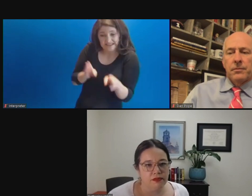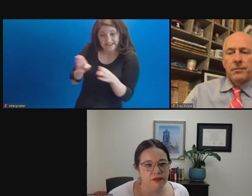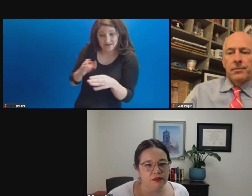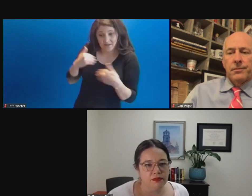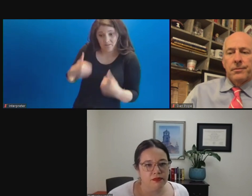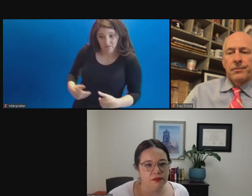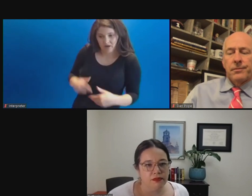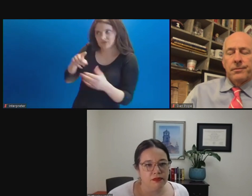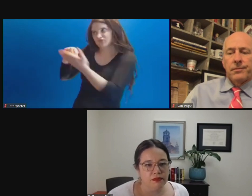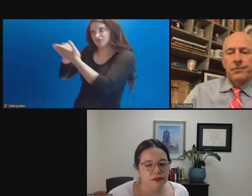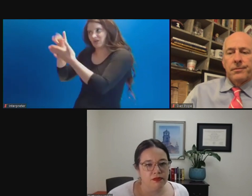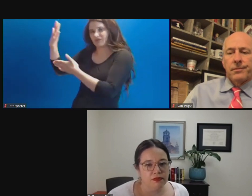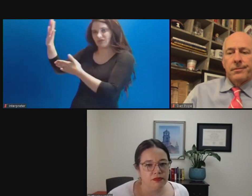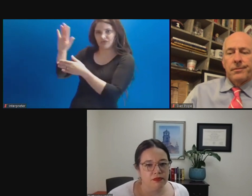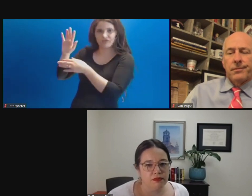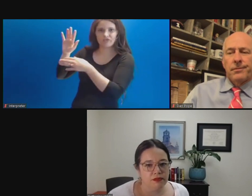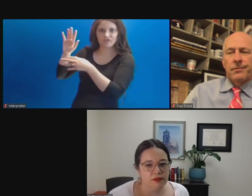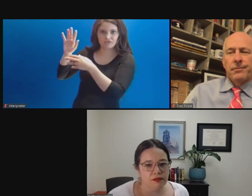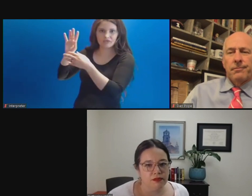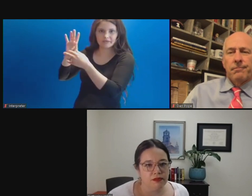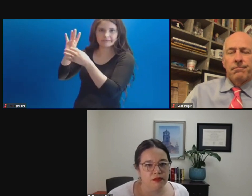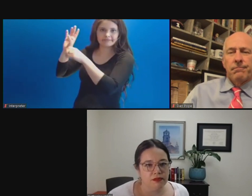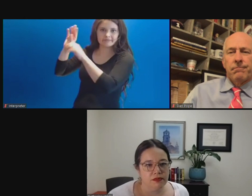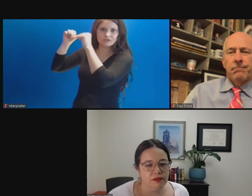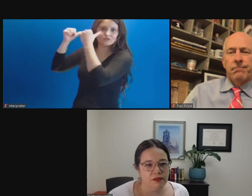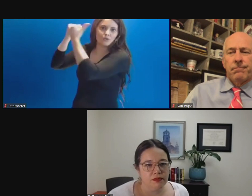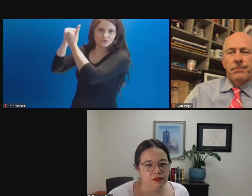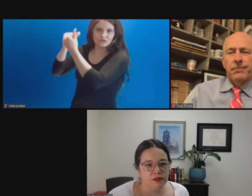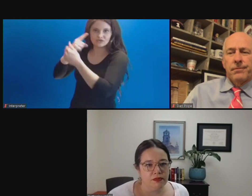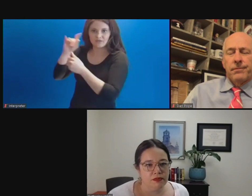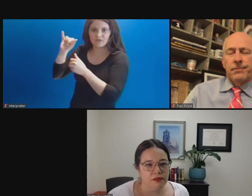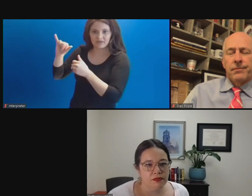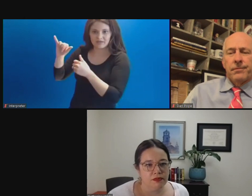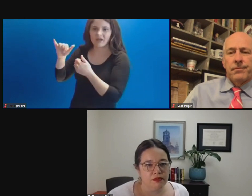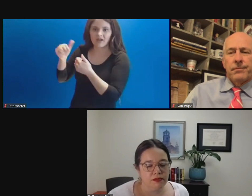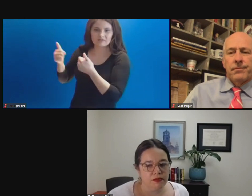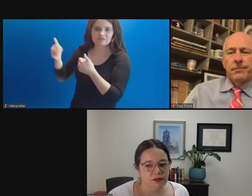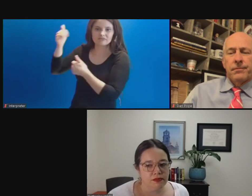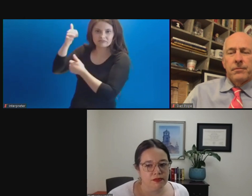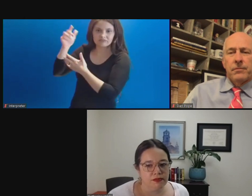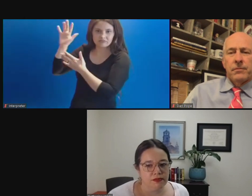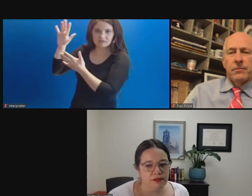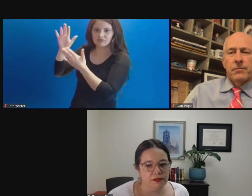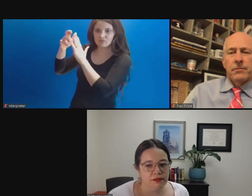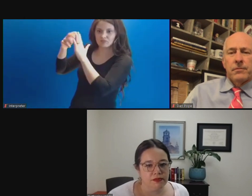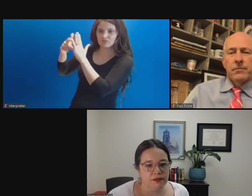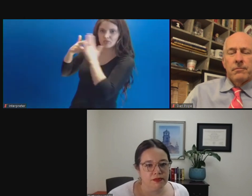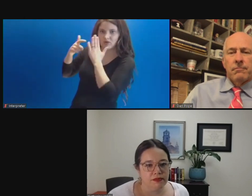or entity for that requirement, but I'm not aware of any.